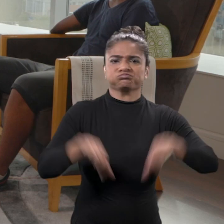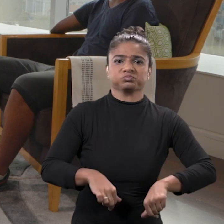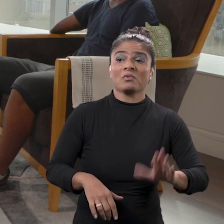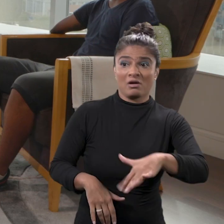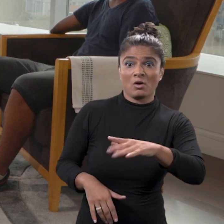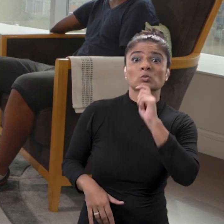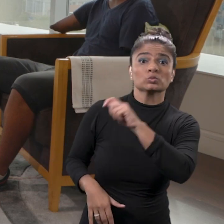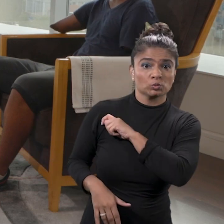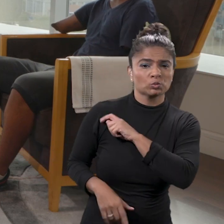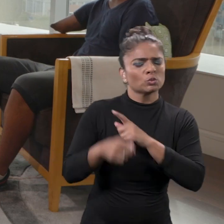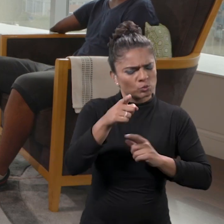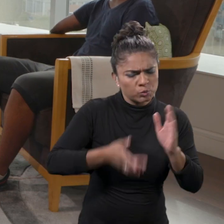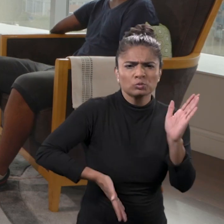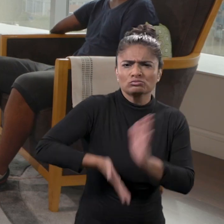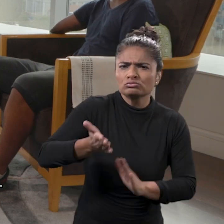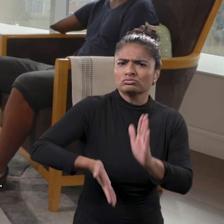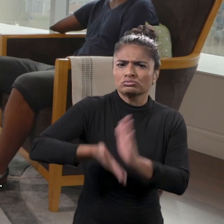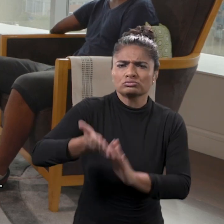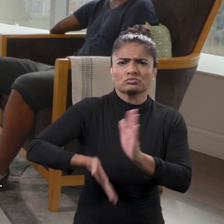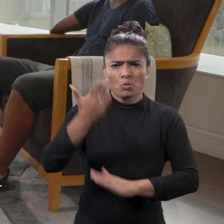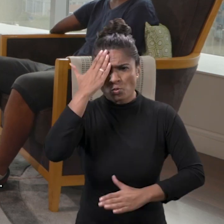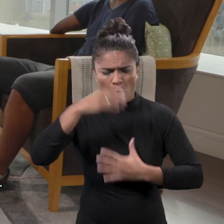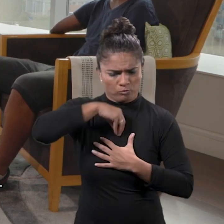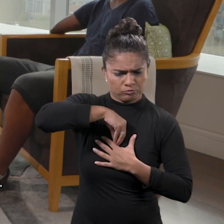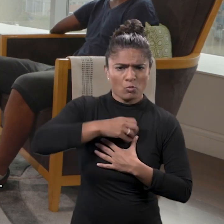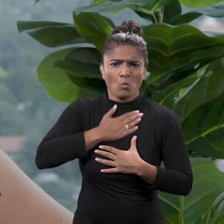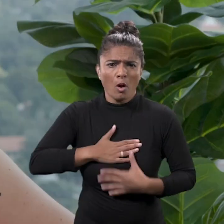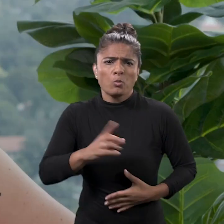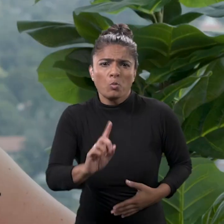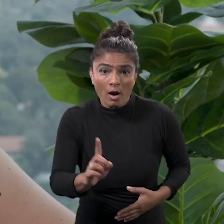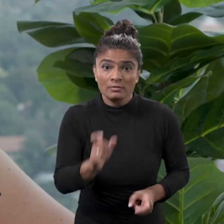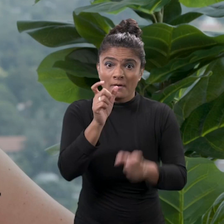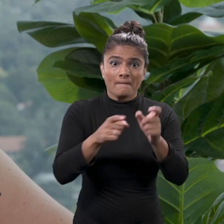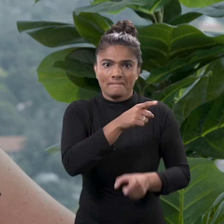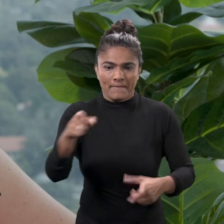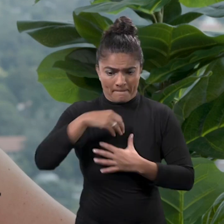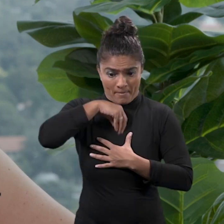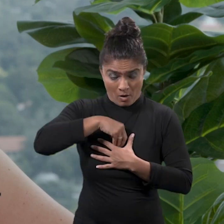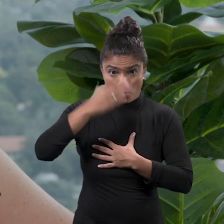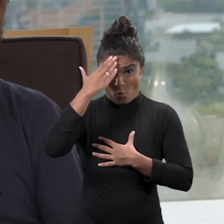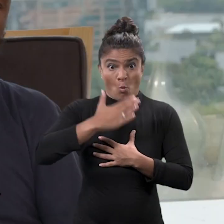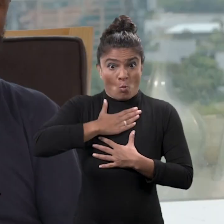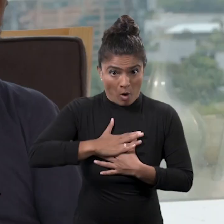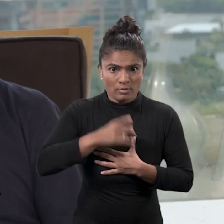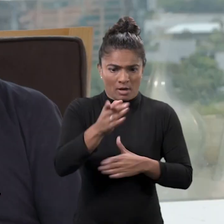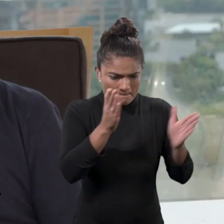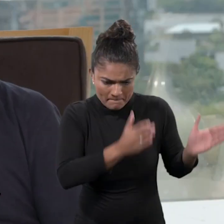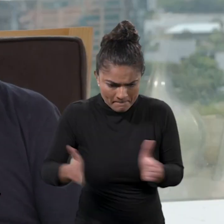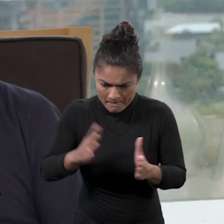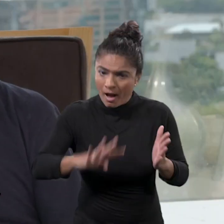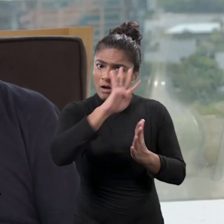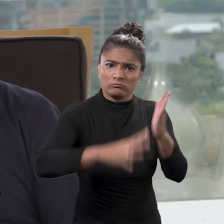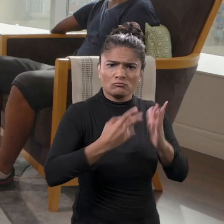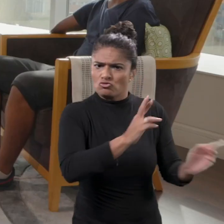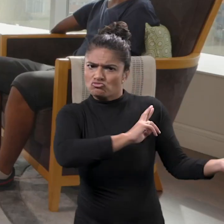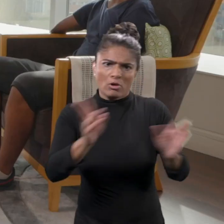going and just know what it is that you want as well, because a lot of people take advantage of that. So know what you want and have your planning in order as well.